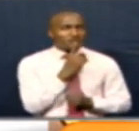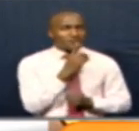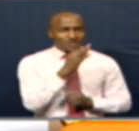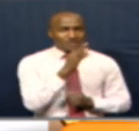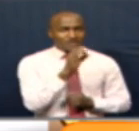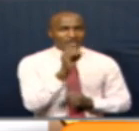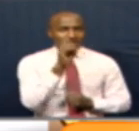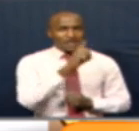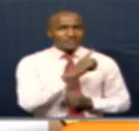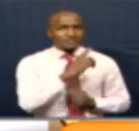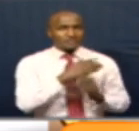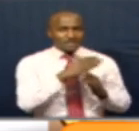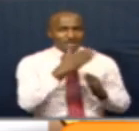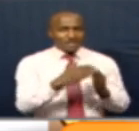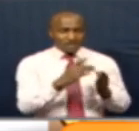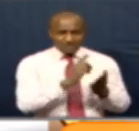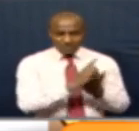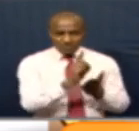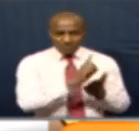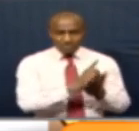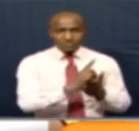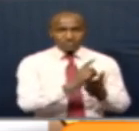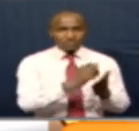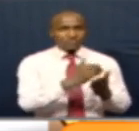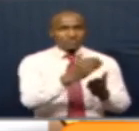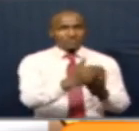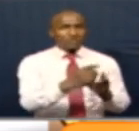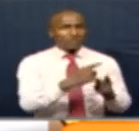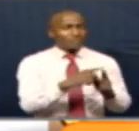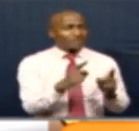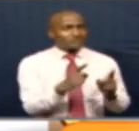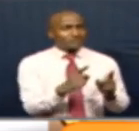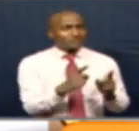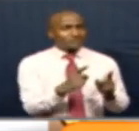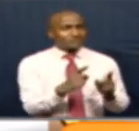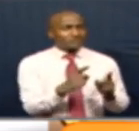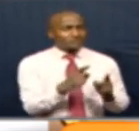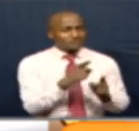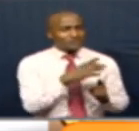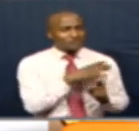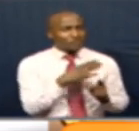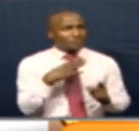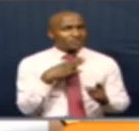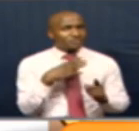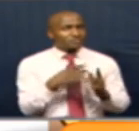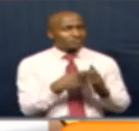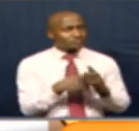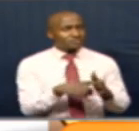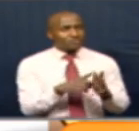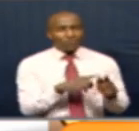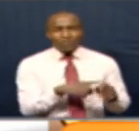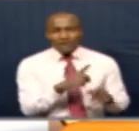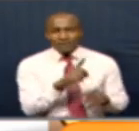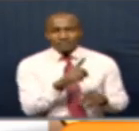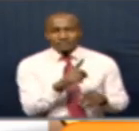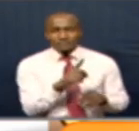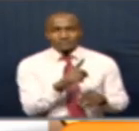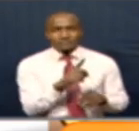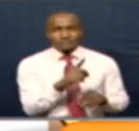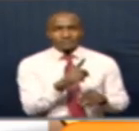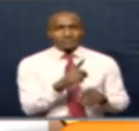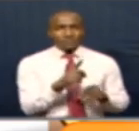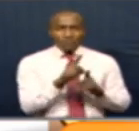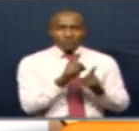will end in a few weeks' time. By our count, when this committee was actually put together, and one of